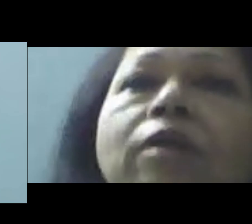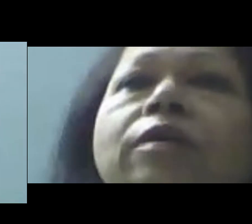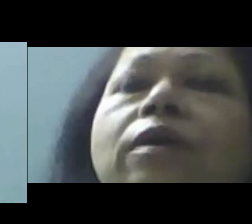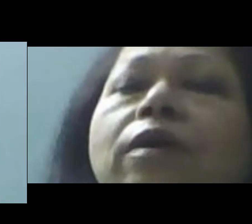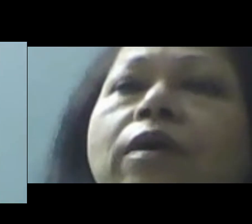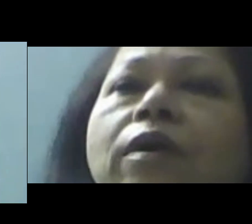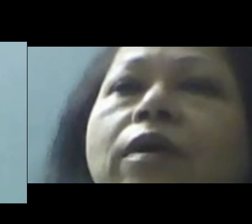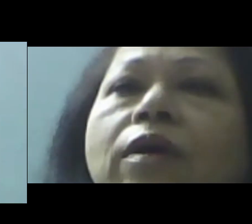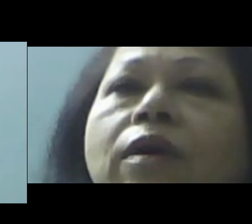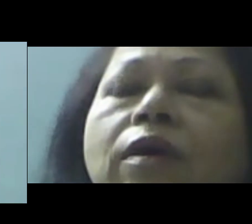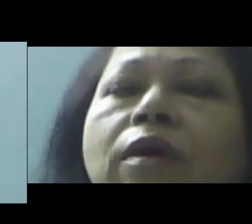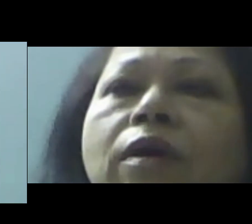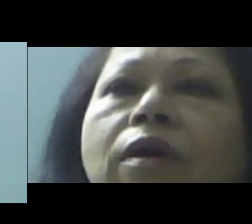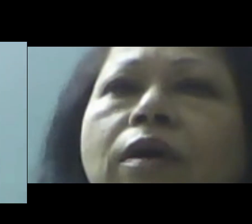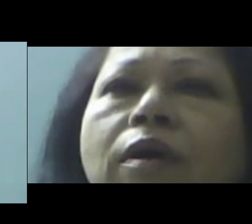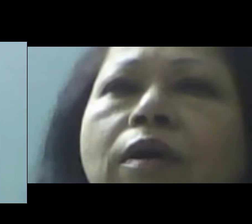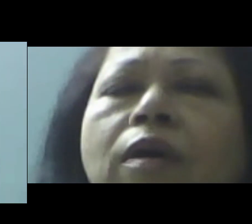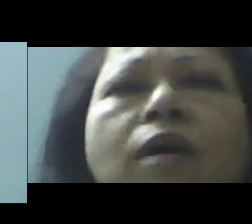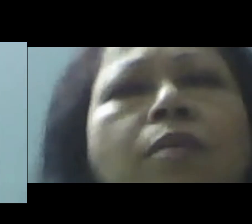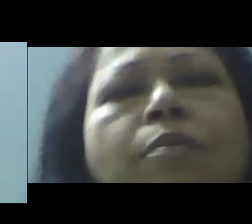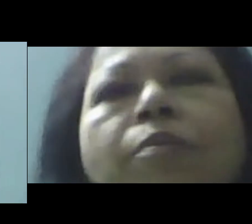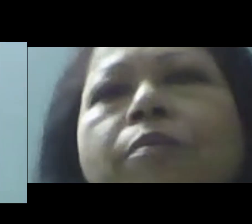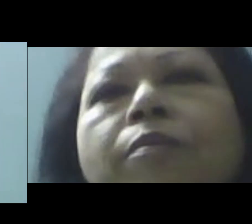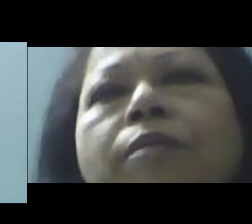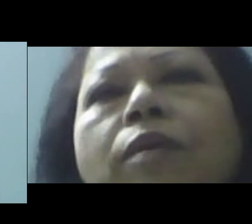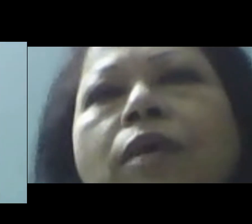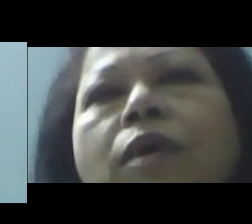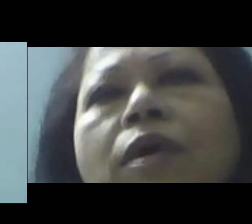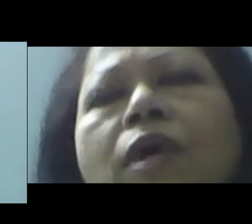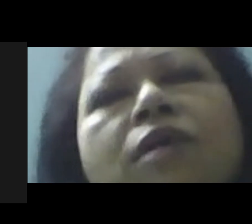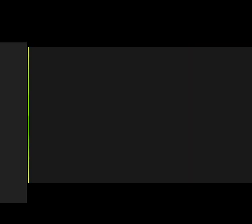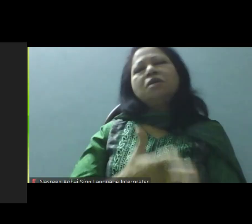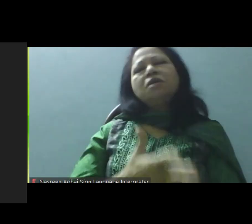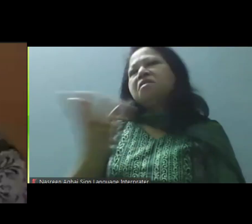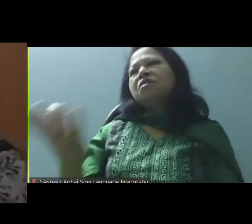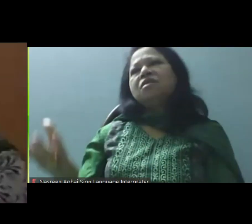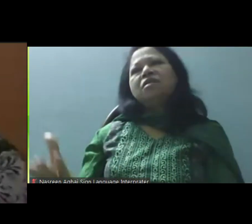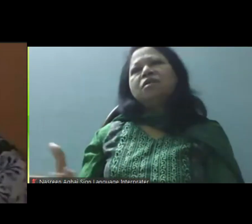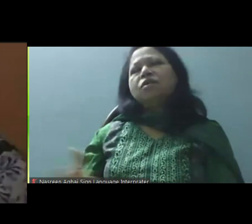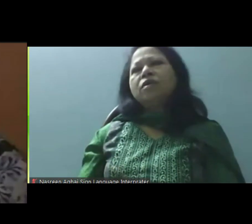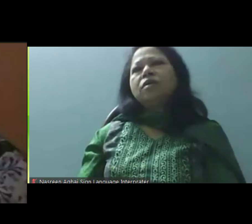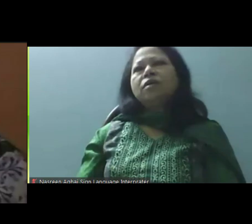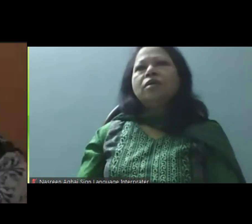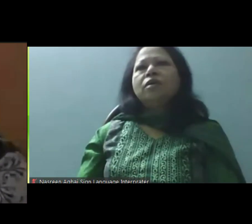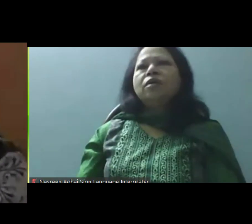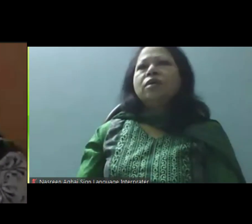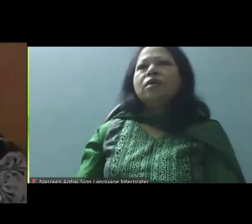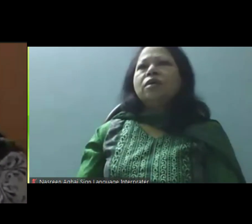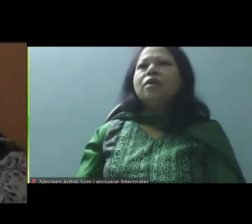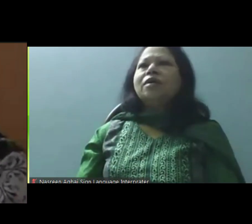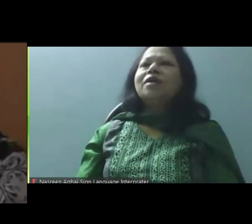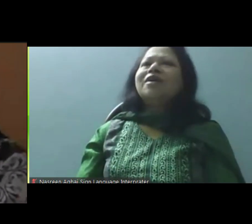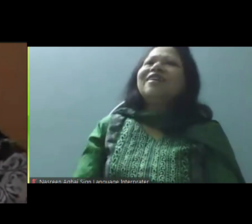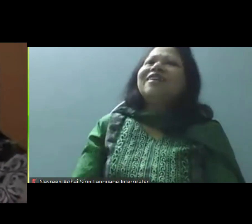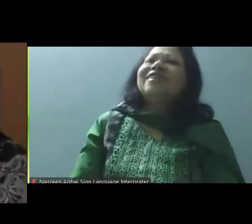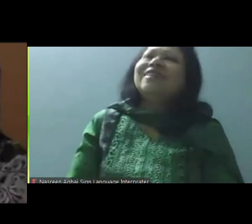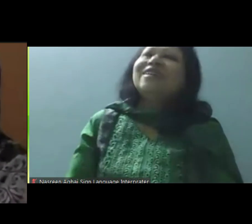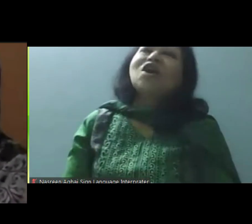are facing same situation. I think rather we are the victims.